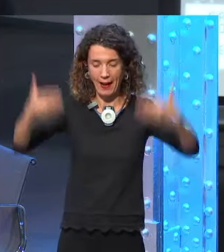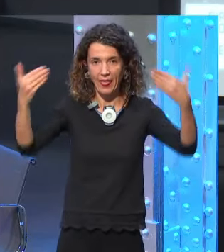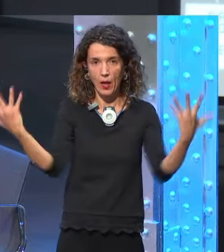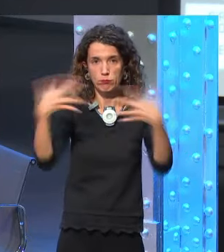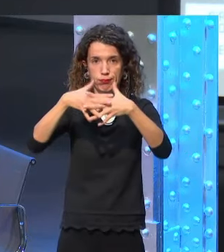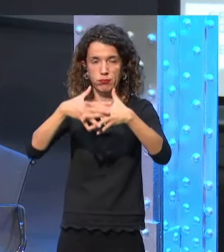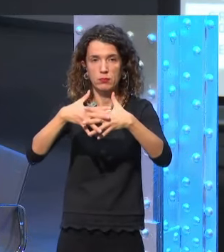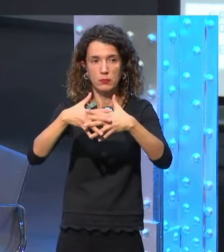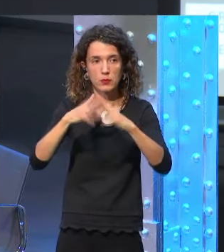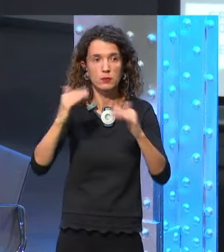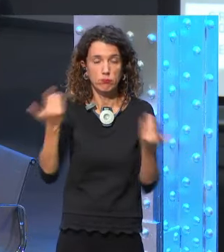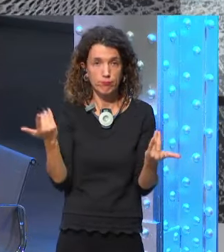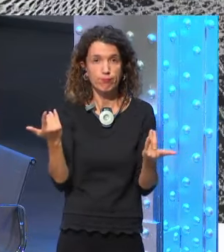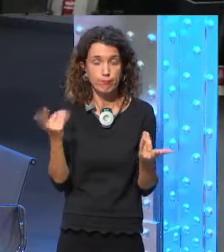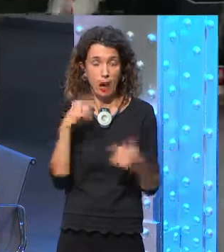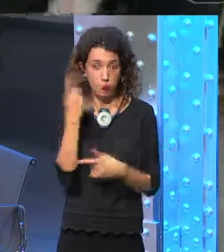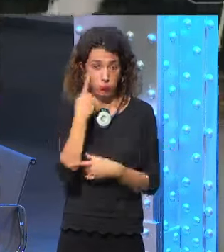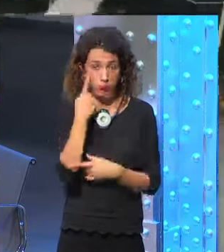found.